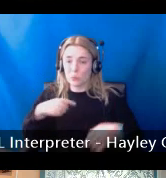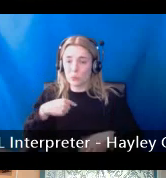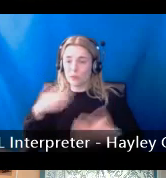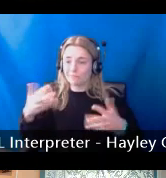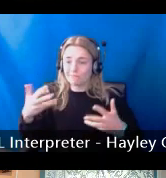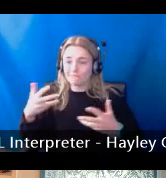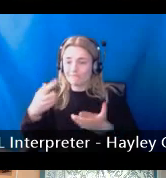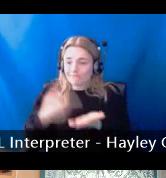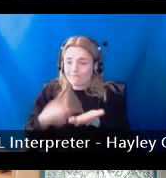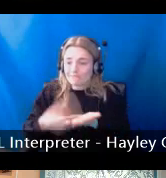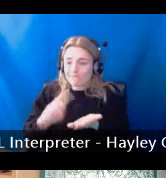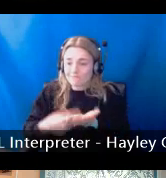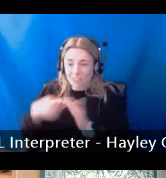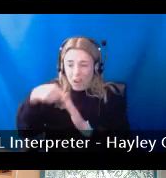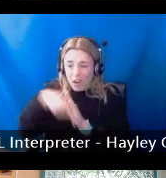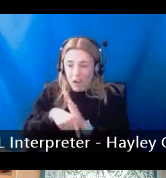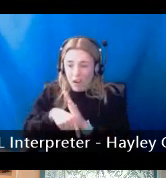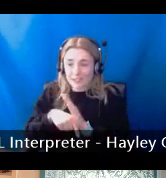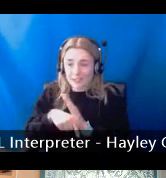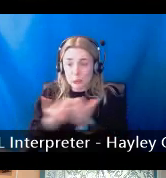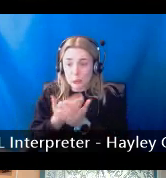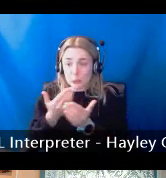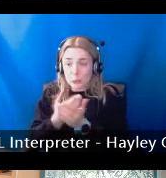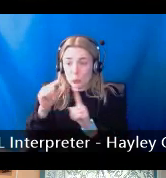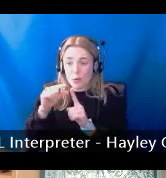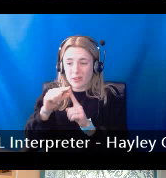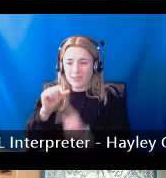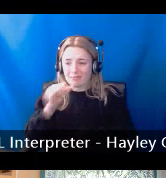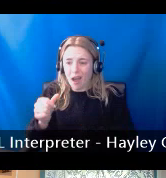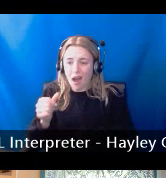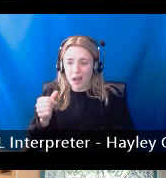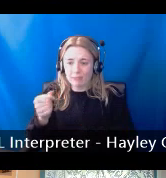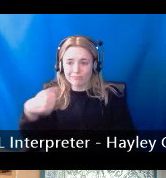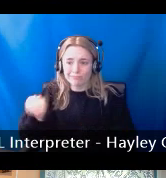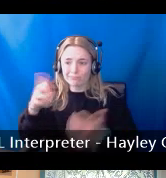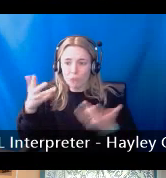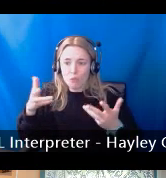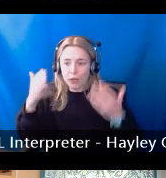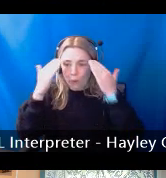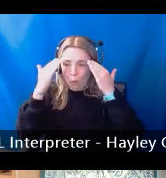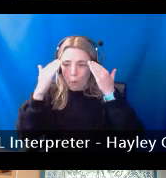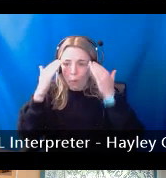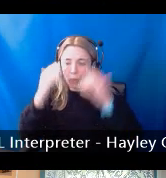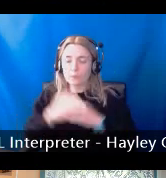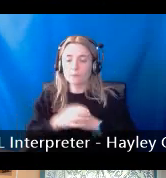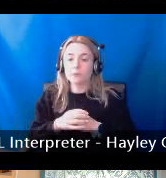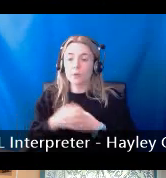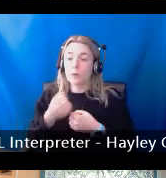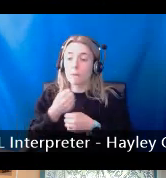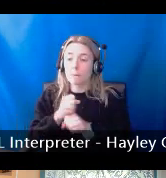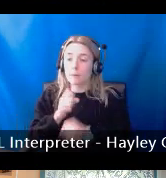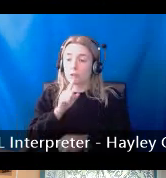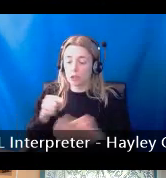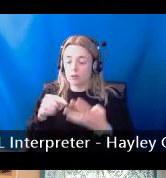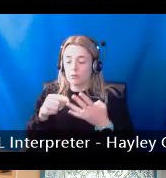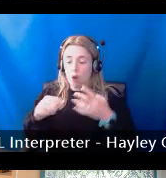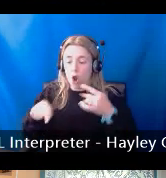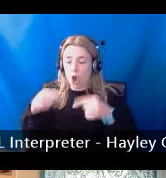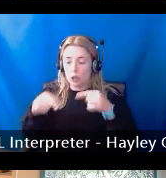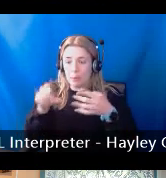terms are not new for us. So I just want to make sure you're understanding what your argument section looks